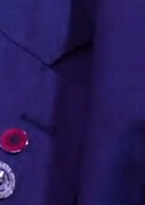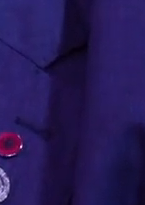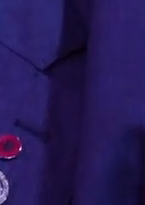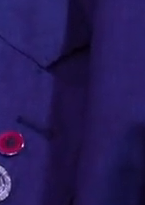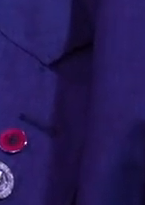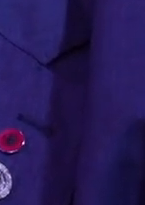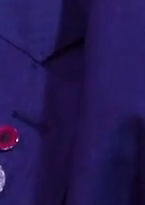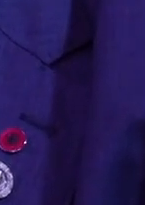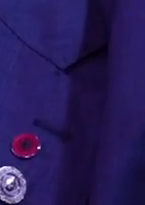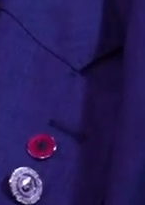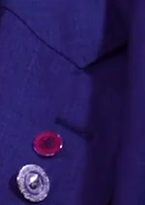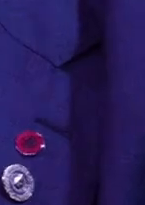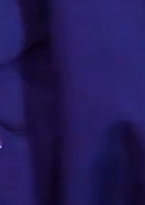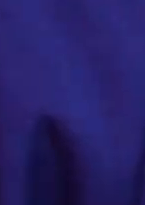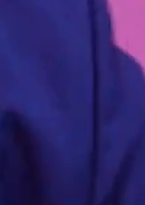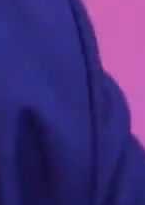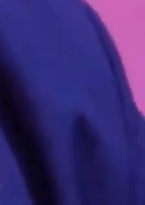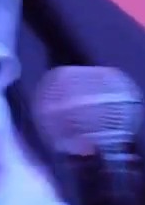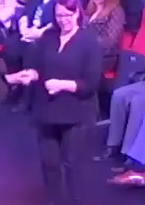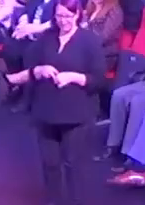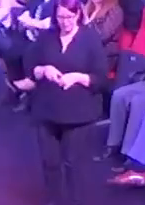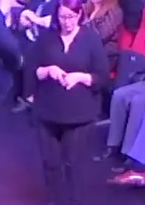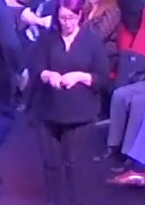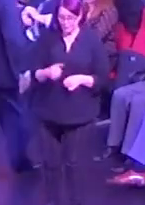is here, not the roads, the people.